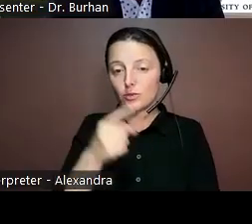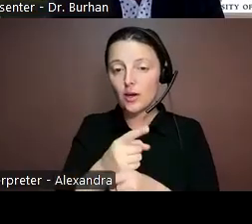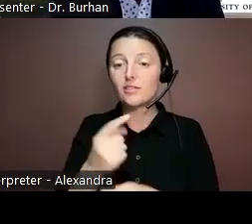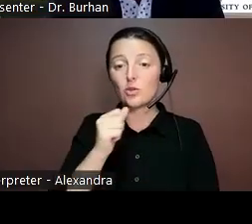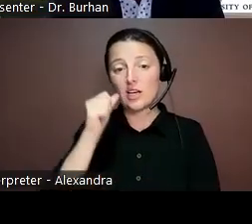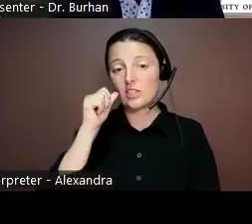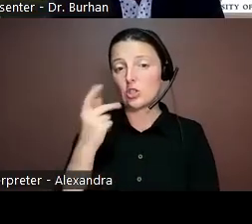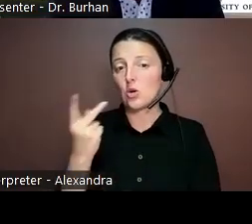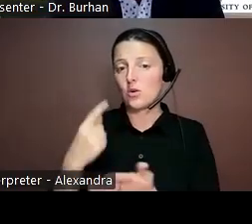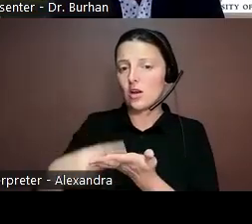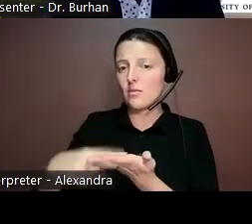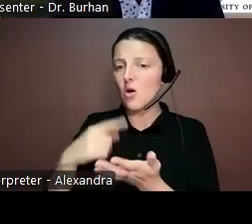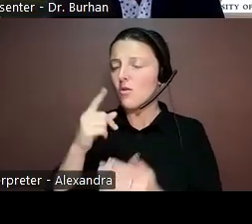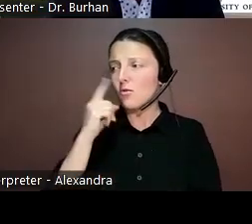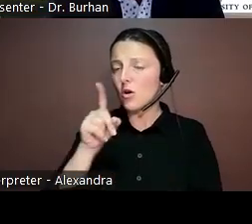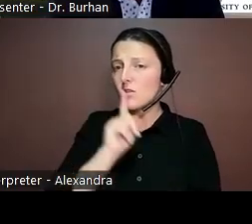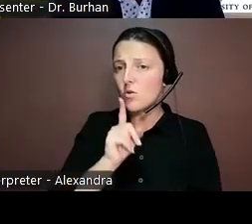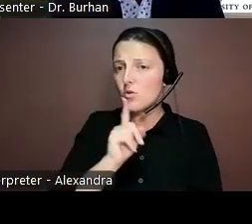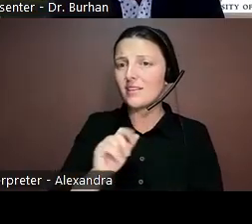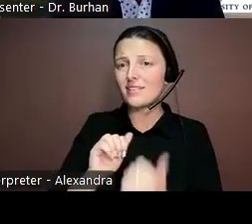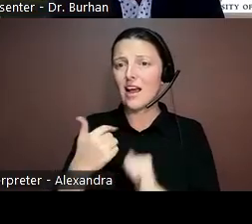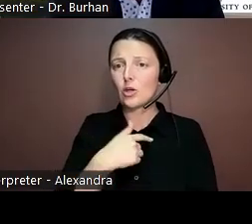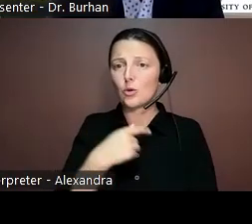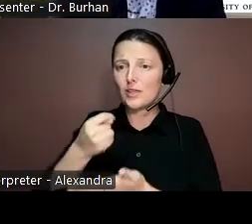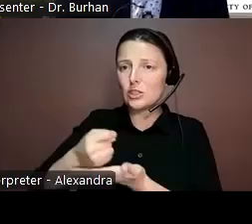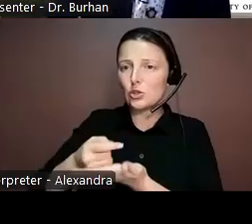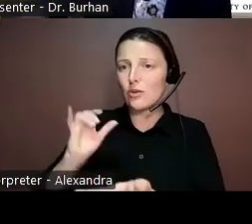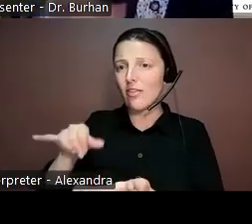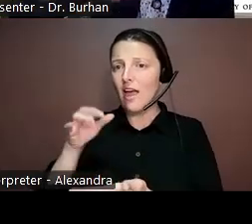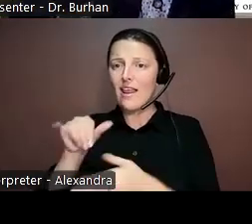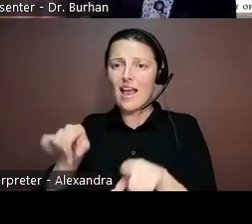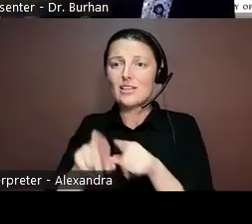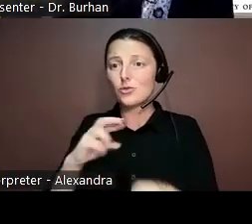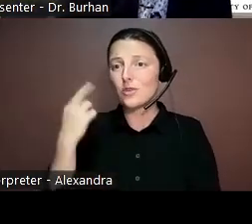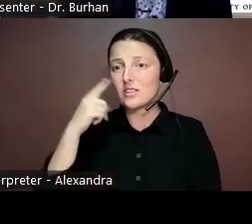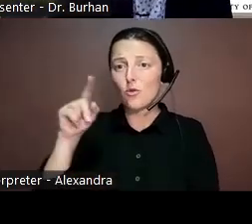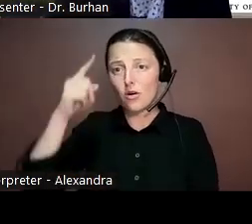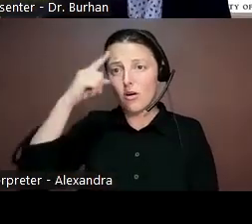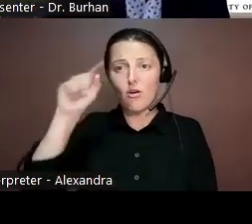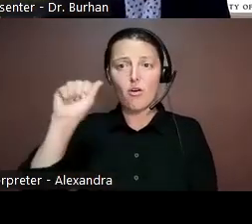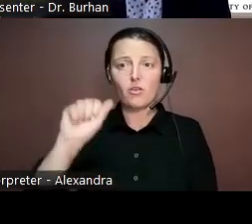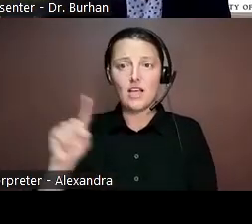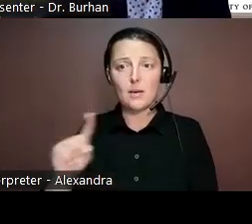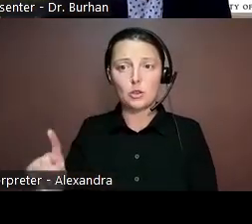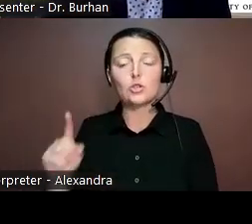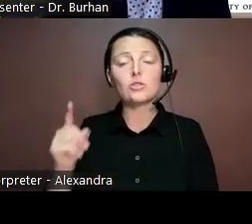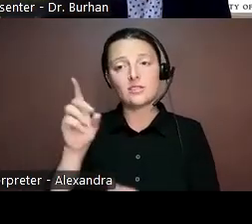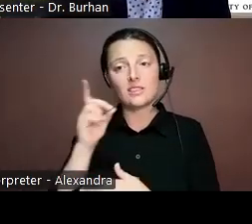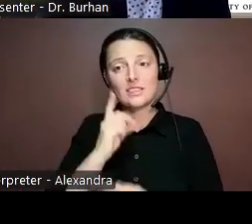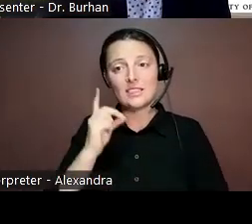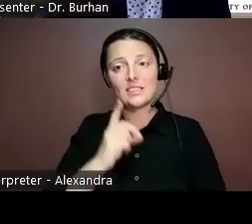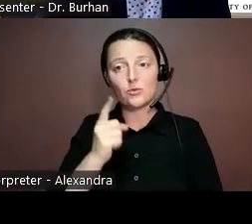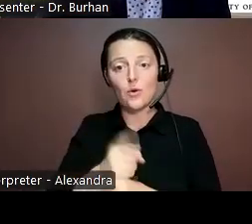support loneliness as a modifying risk factors in Alzheimer's disease. As you can see from my earlier slide on the modifiable risk